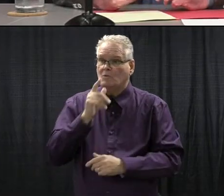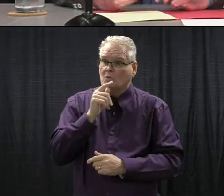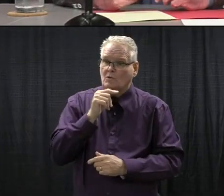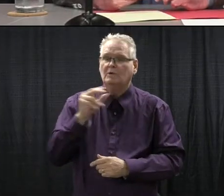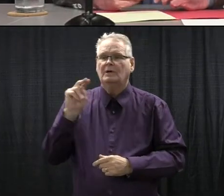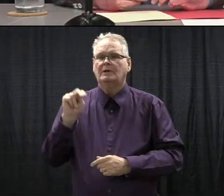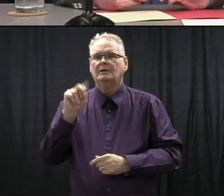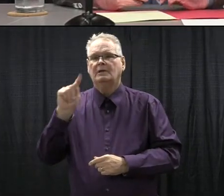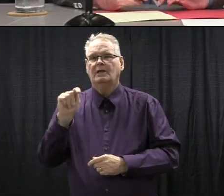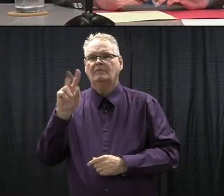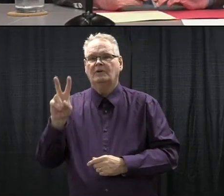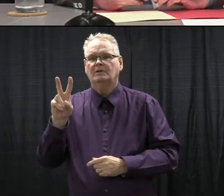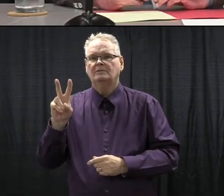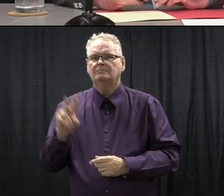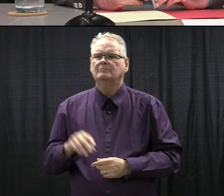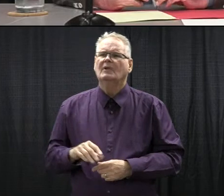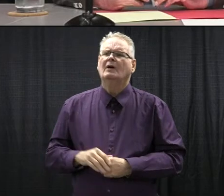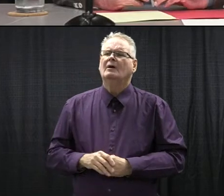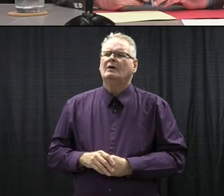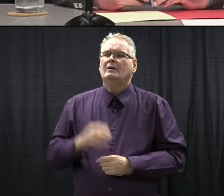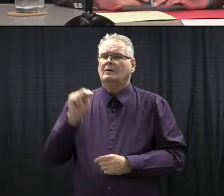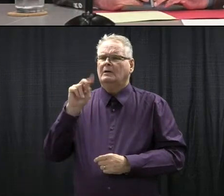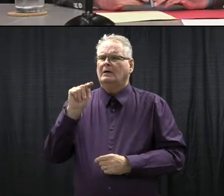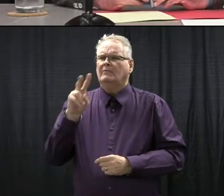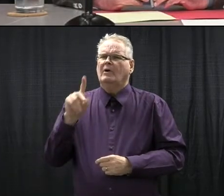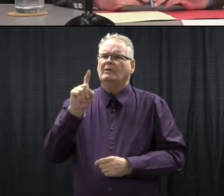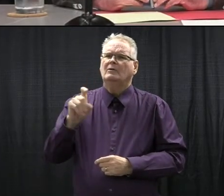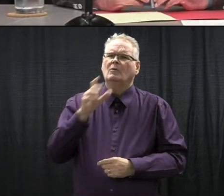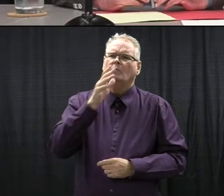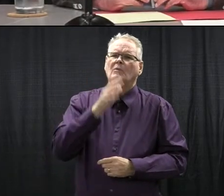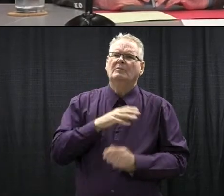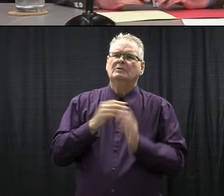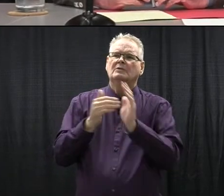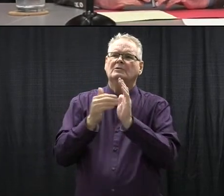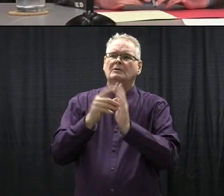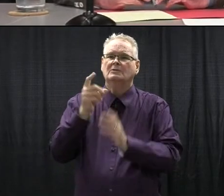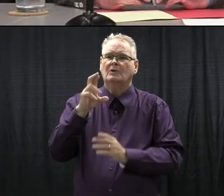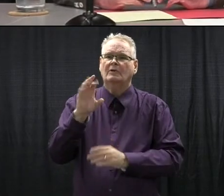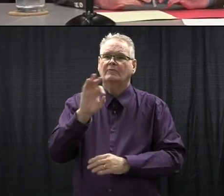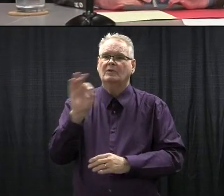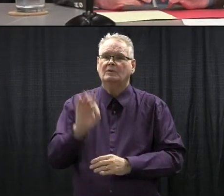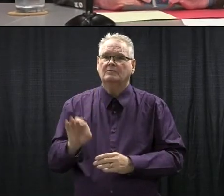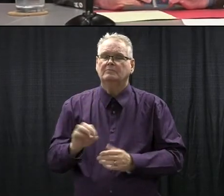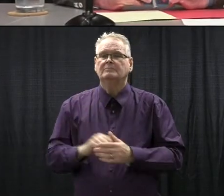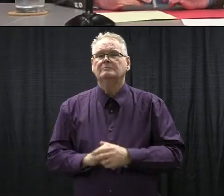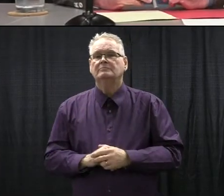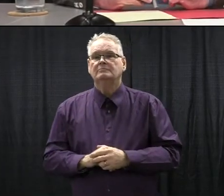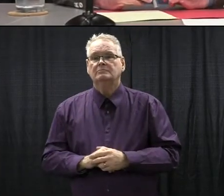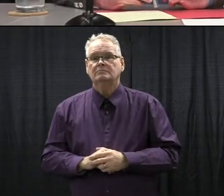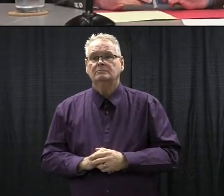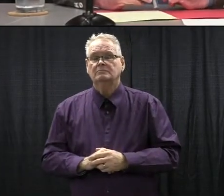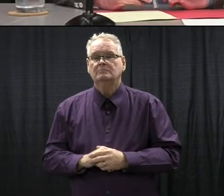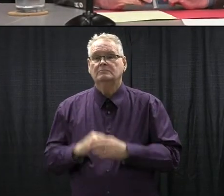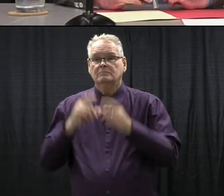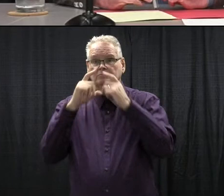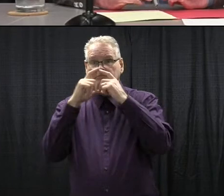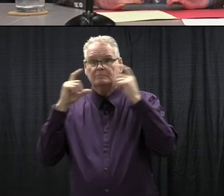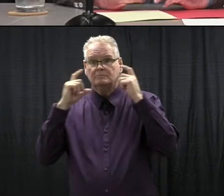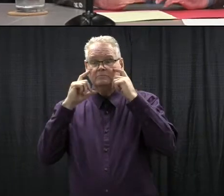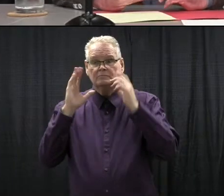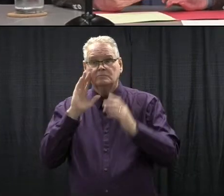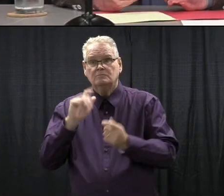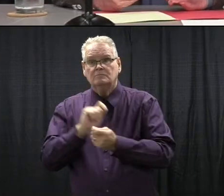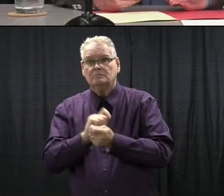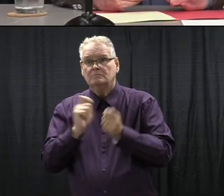to give us a bit more information about revising the mask mandate? So that'll be for all residents, not just those who are fully vaccinated, for example?